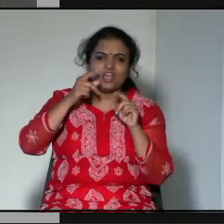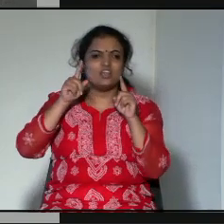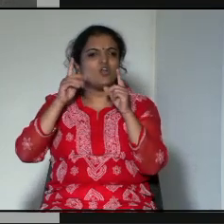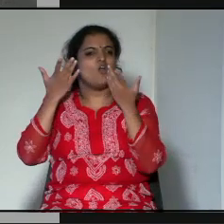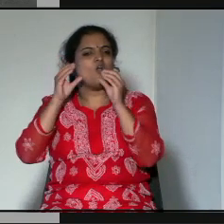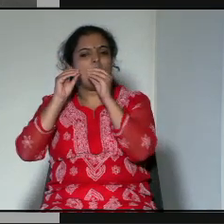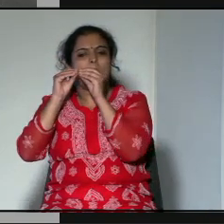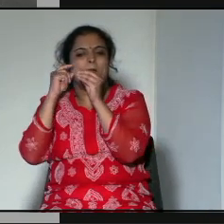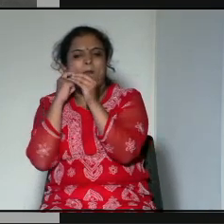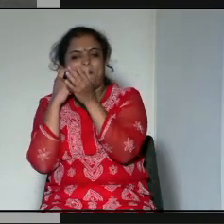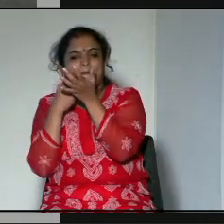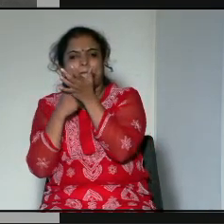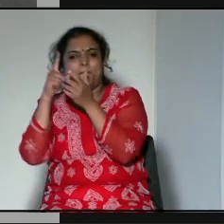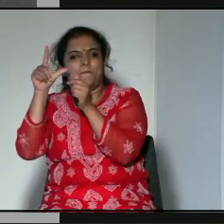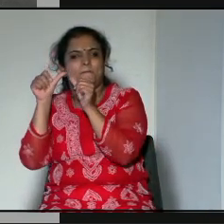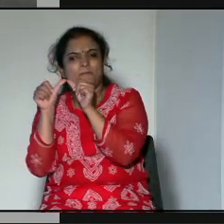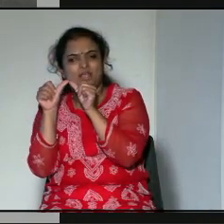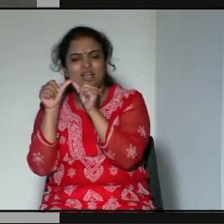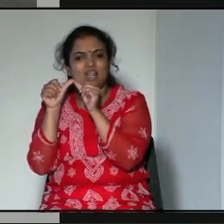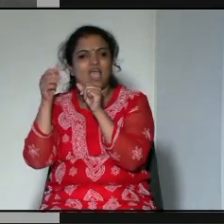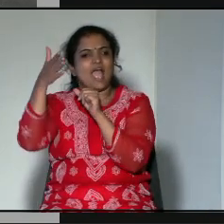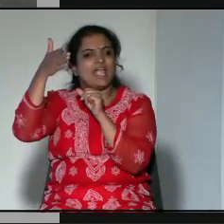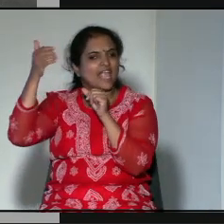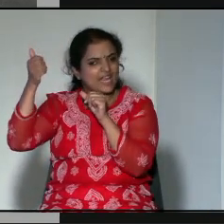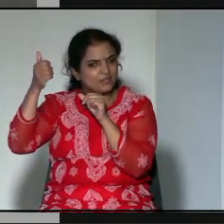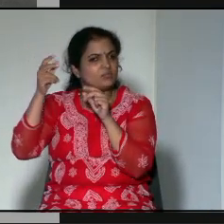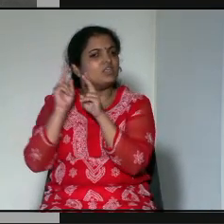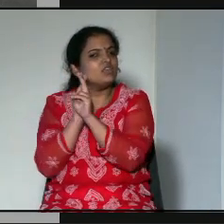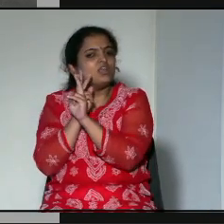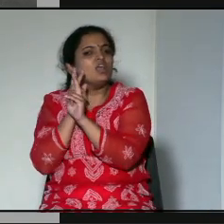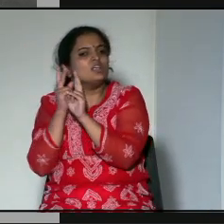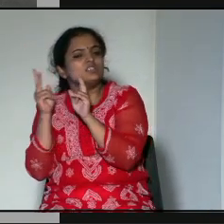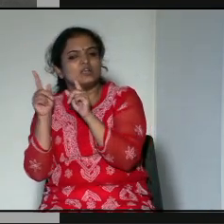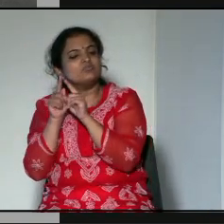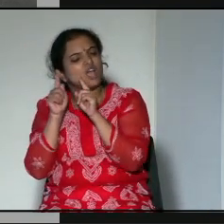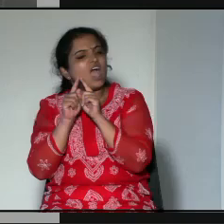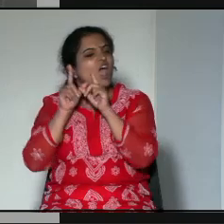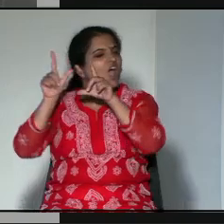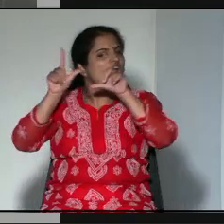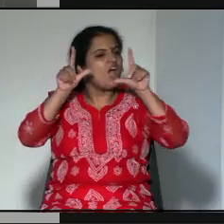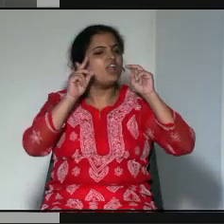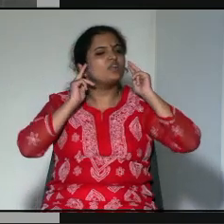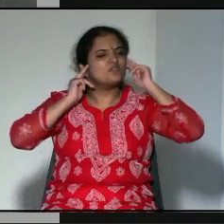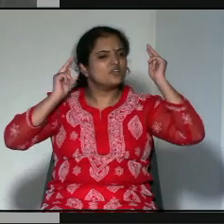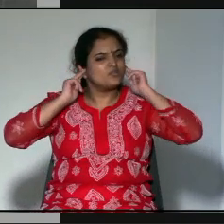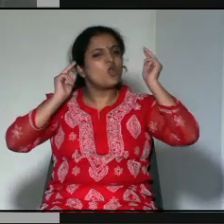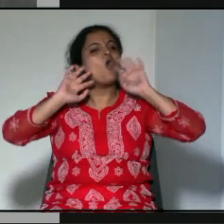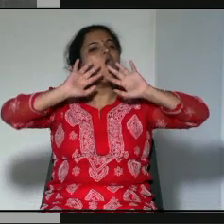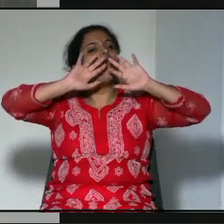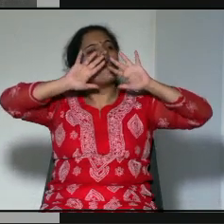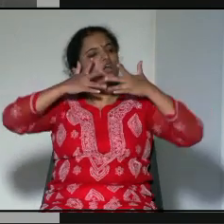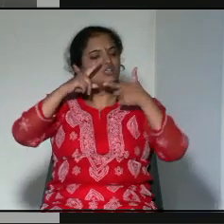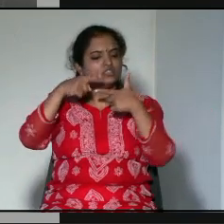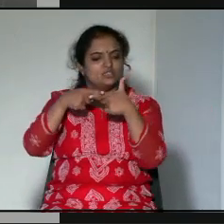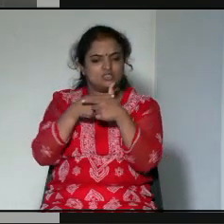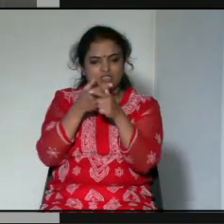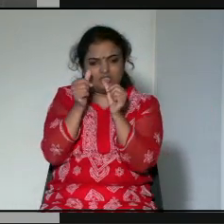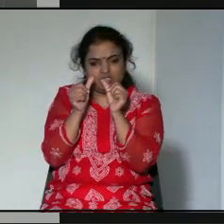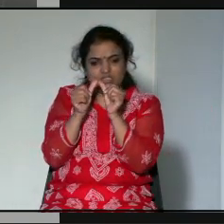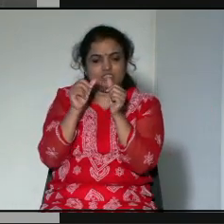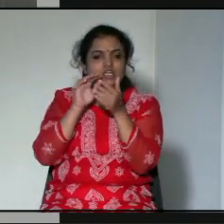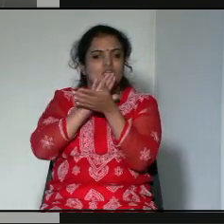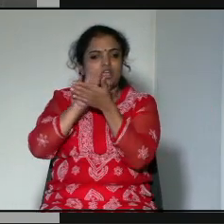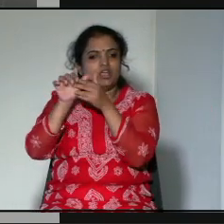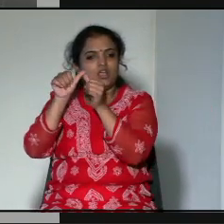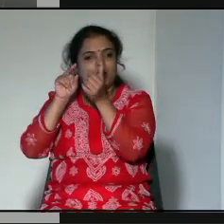in Calcutta, the IFAX Gallery and Art Today galleries in New Delhi, and the Jahangir Art Gallery in Bombay. She